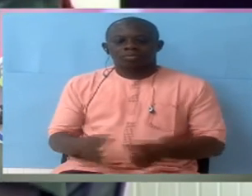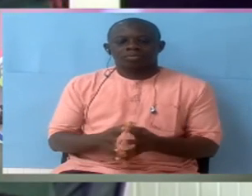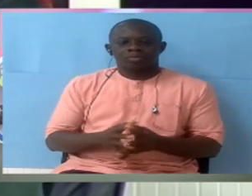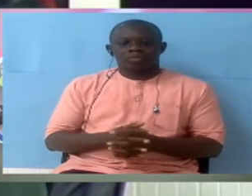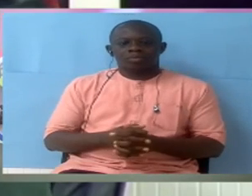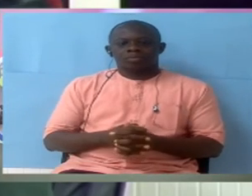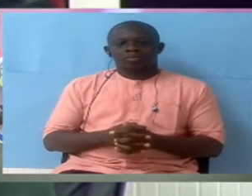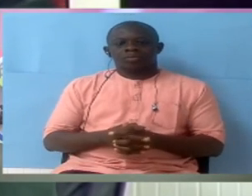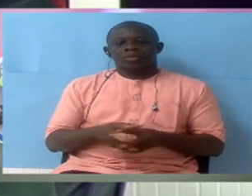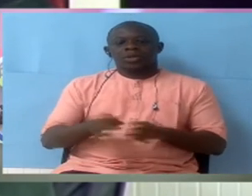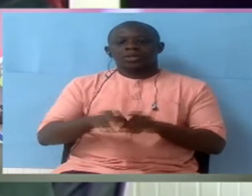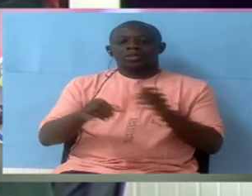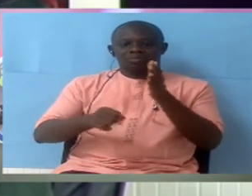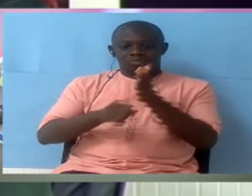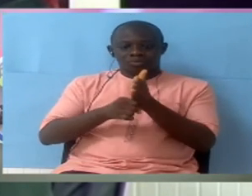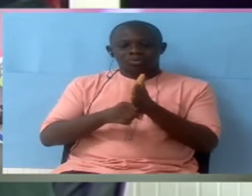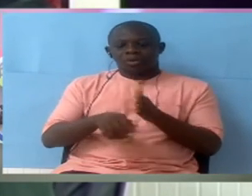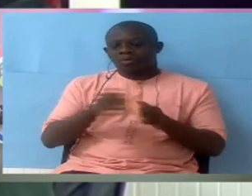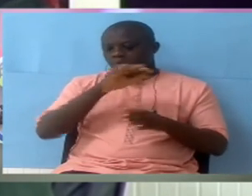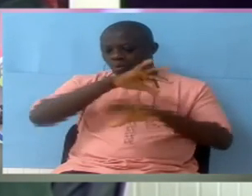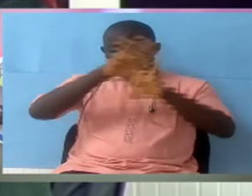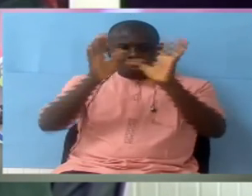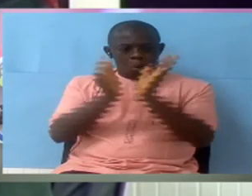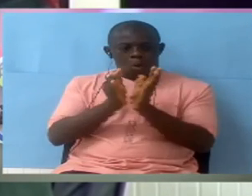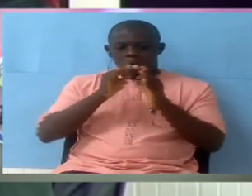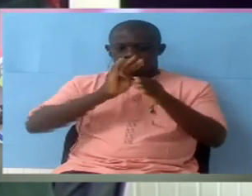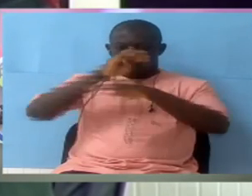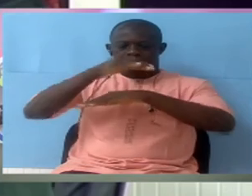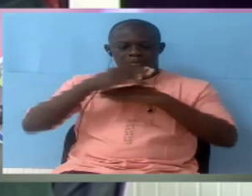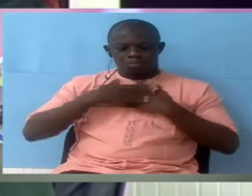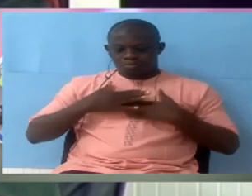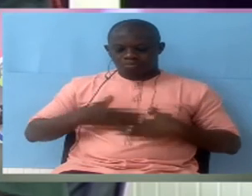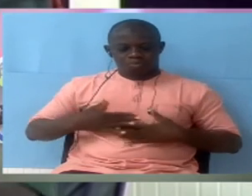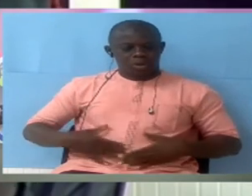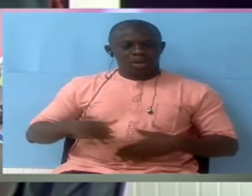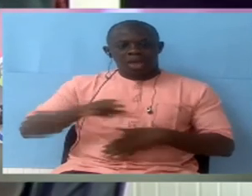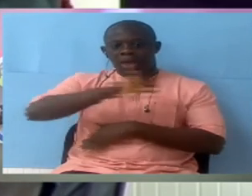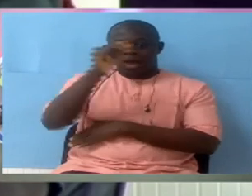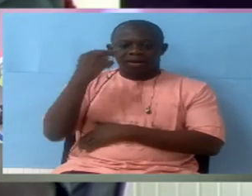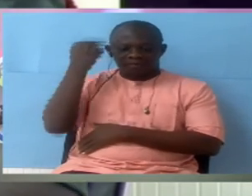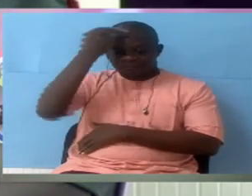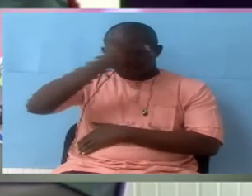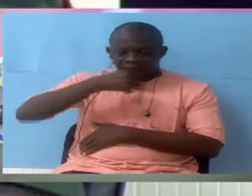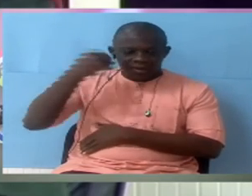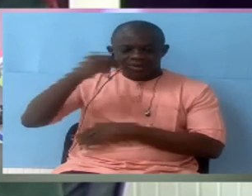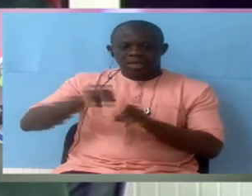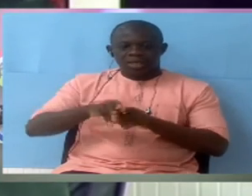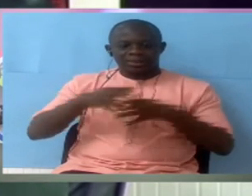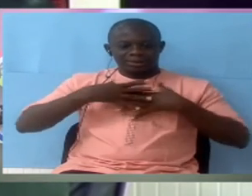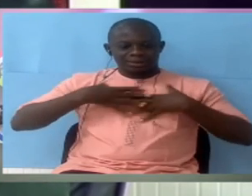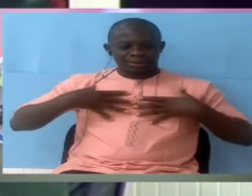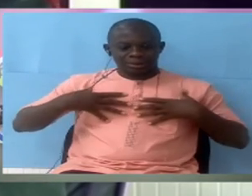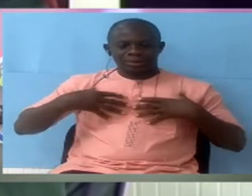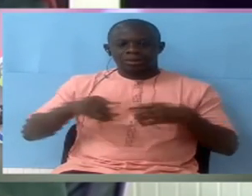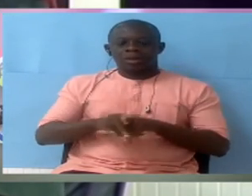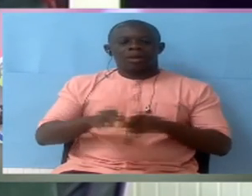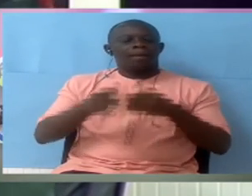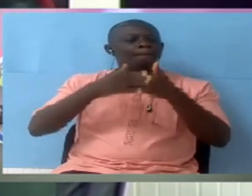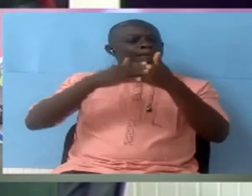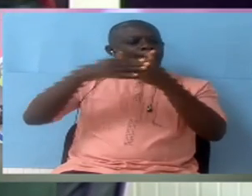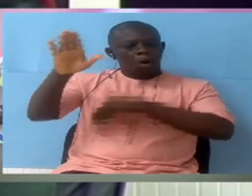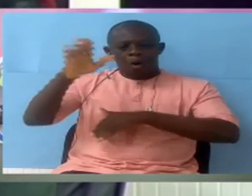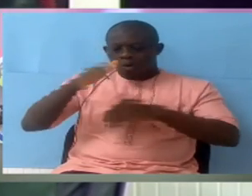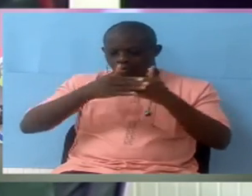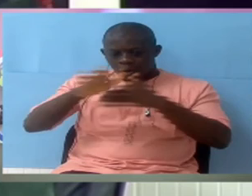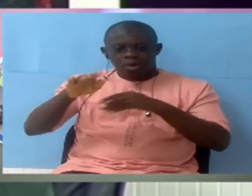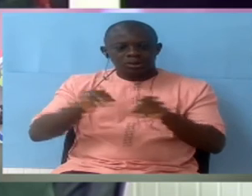over. Yaramam bi yeb ay bali fetel la won. On the face and the chest. Ci kanamam bi multiple bullets.